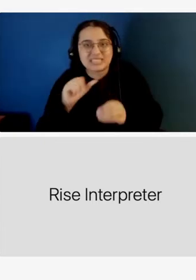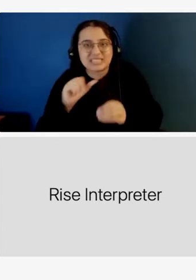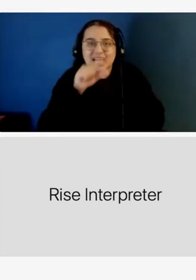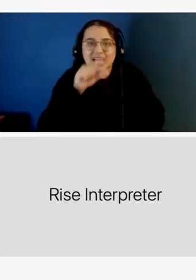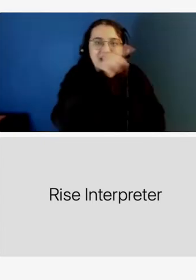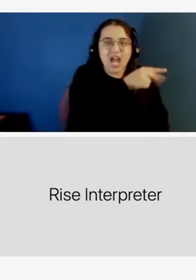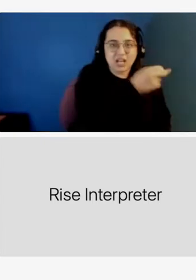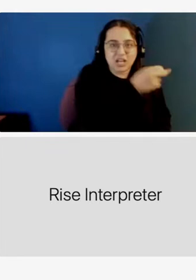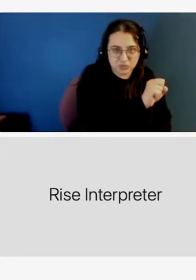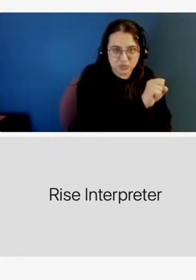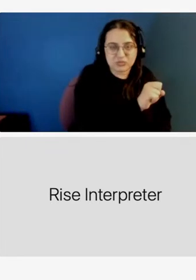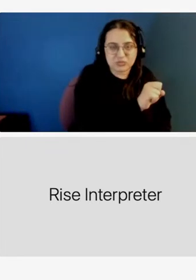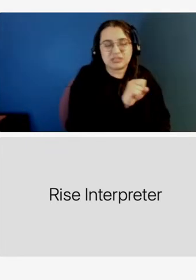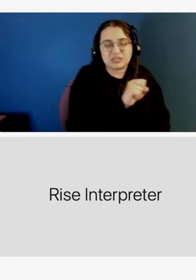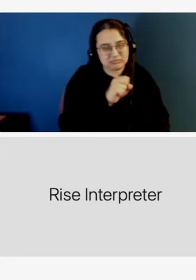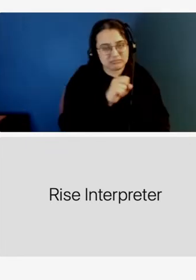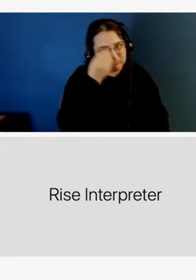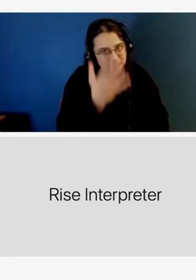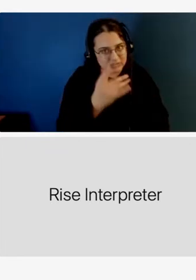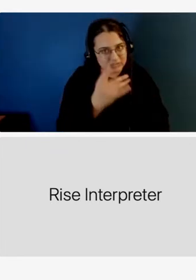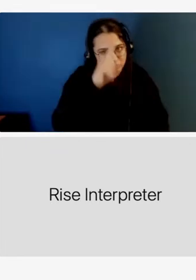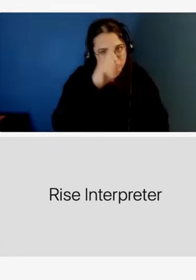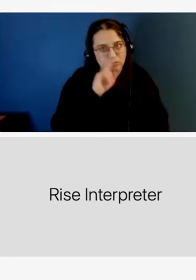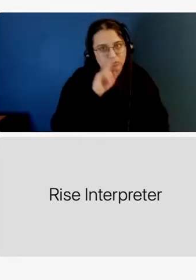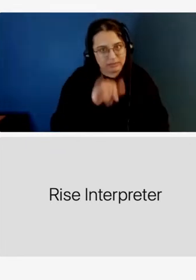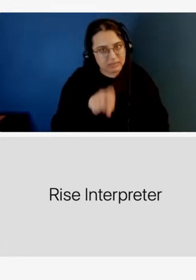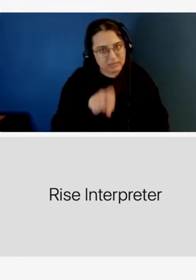But we need to make sure that it's only